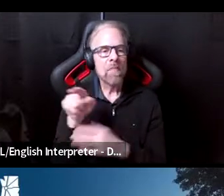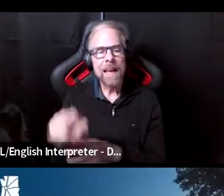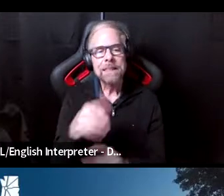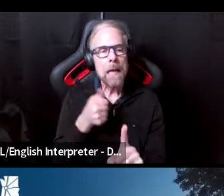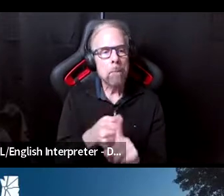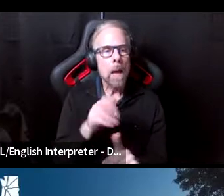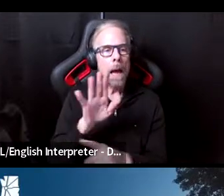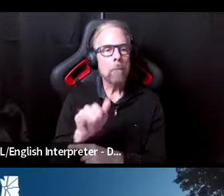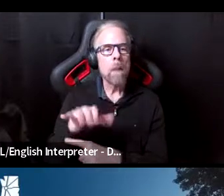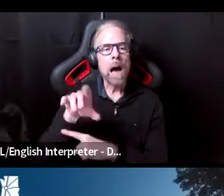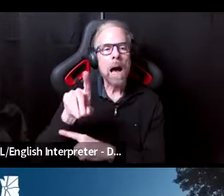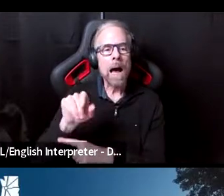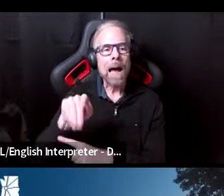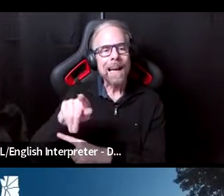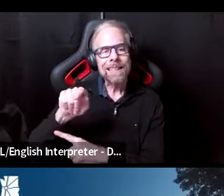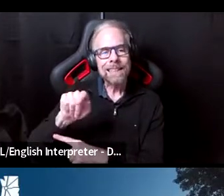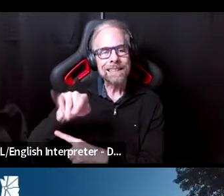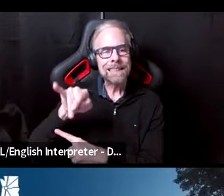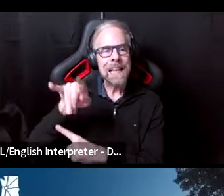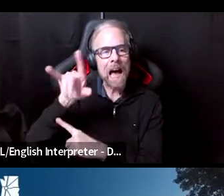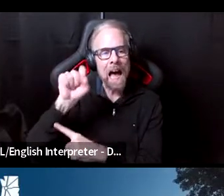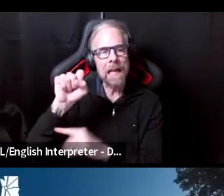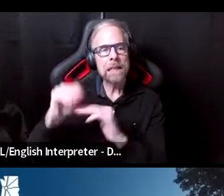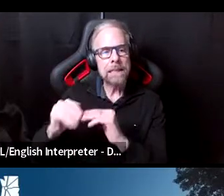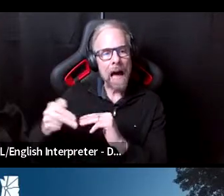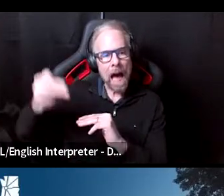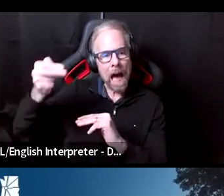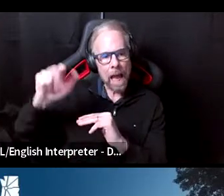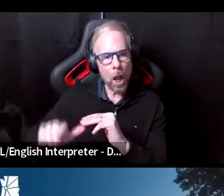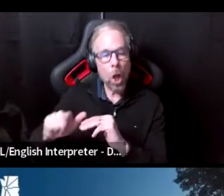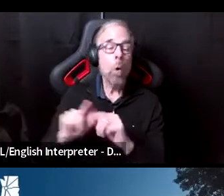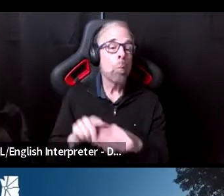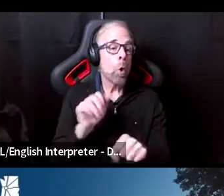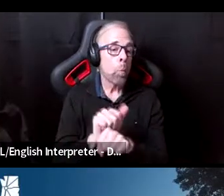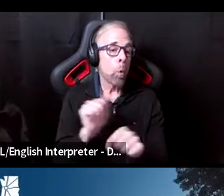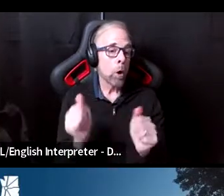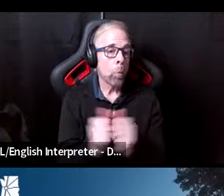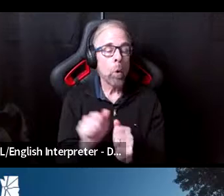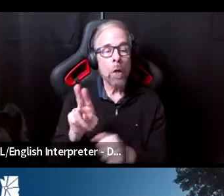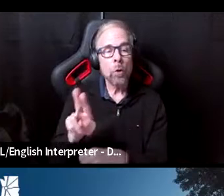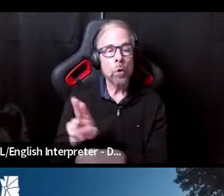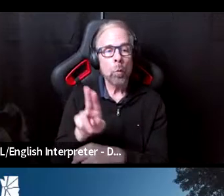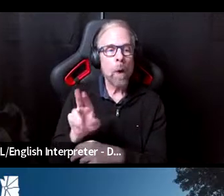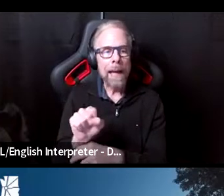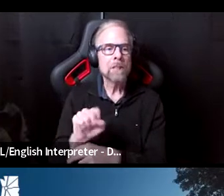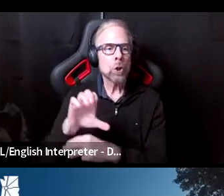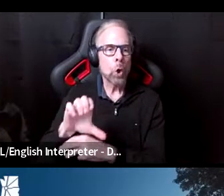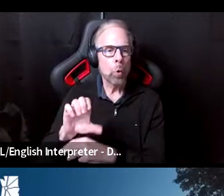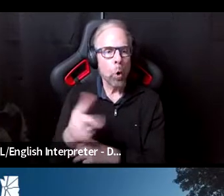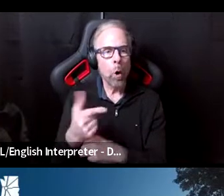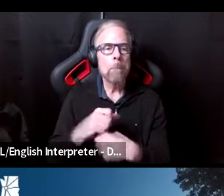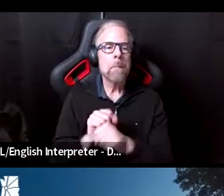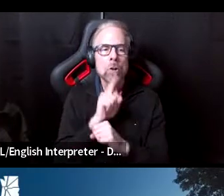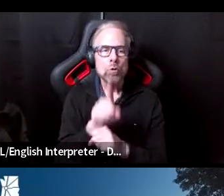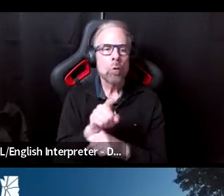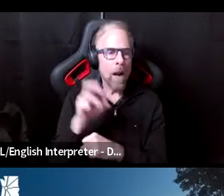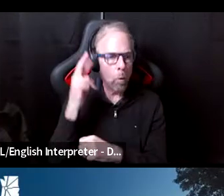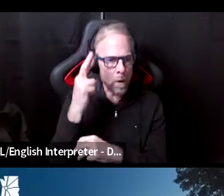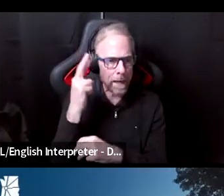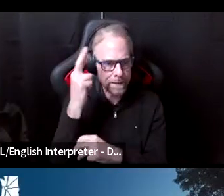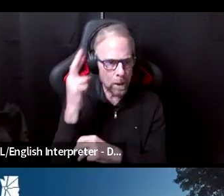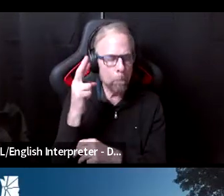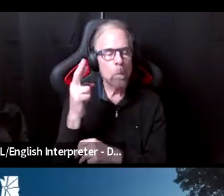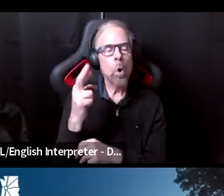we're looking at clearance, we're working with the U.S. Coast Guard to ensure reasonable navigation, which doesn't mean that